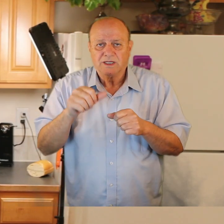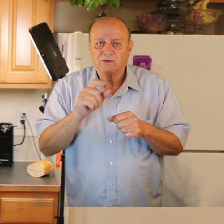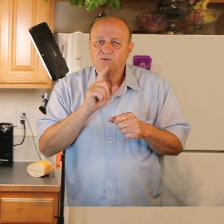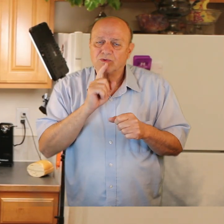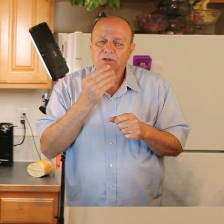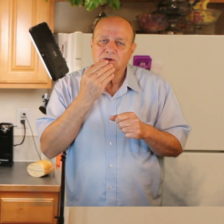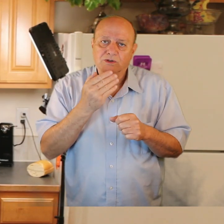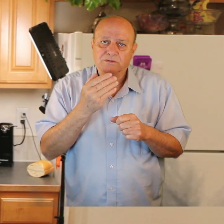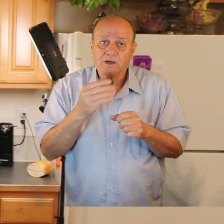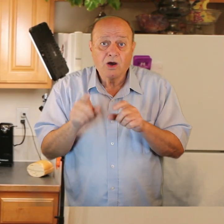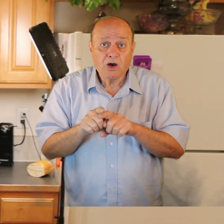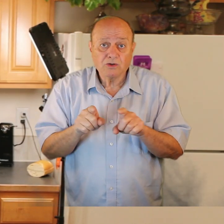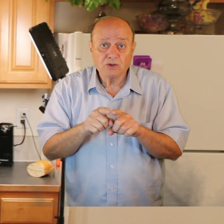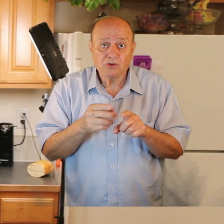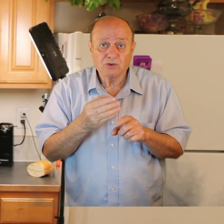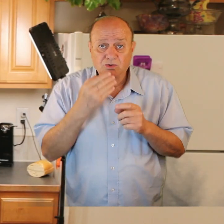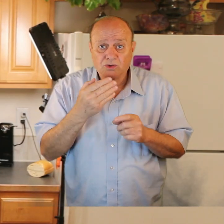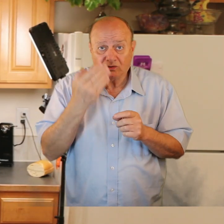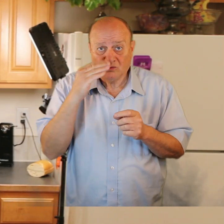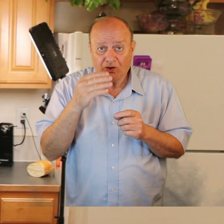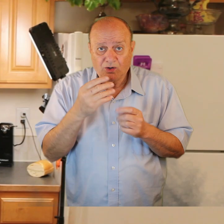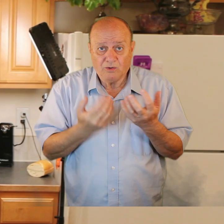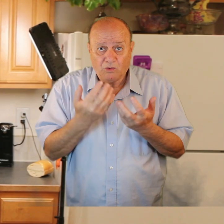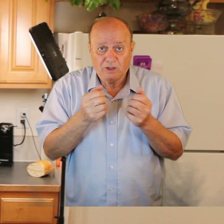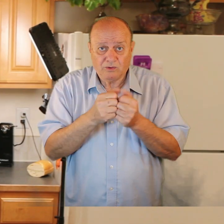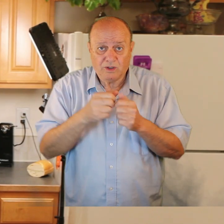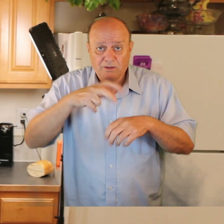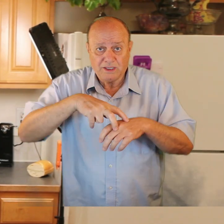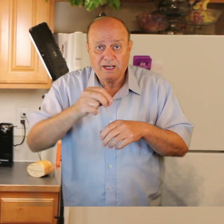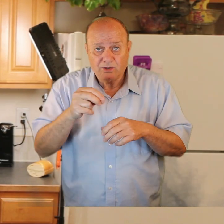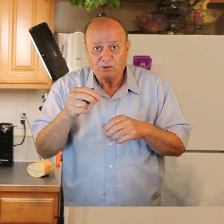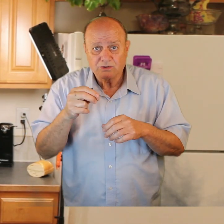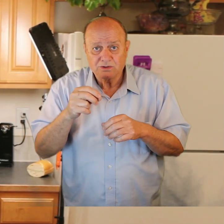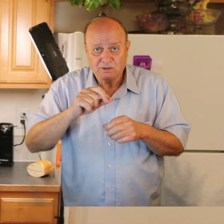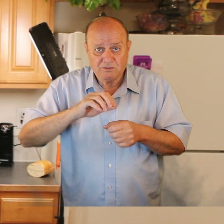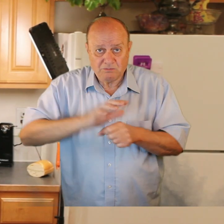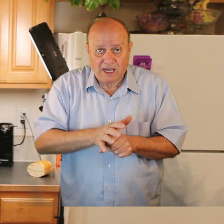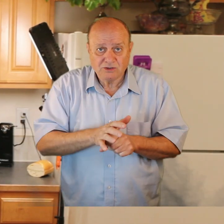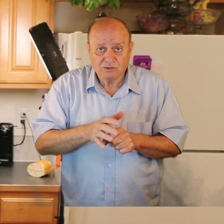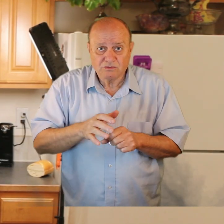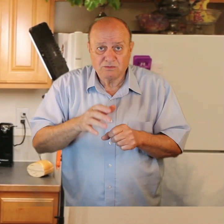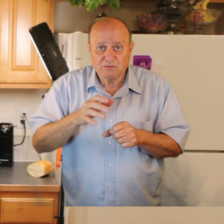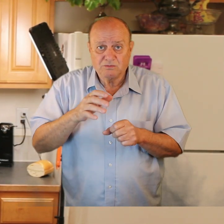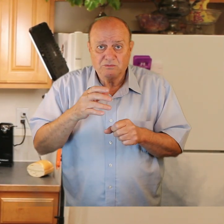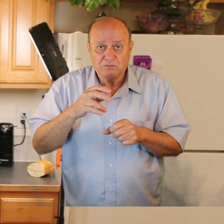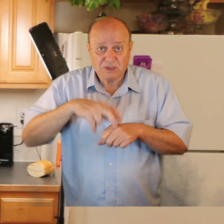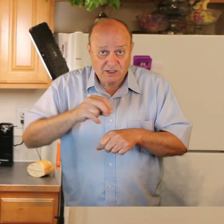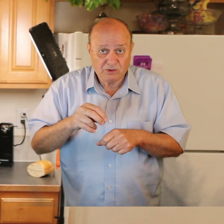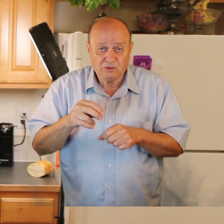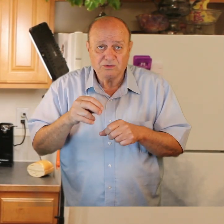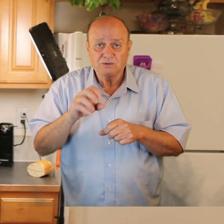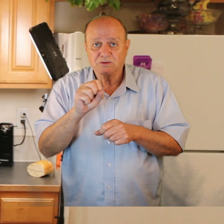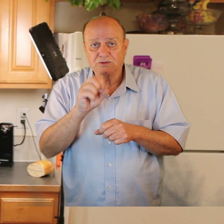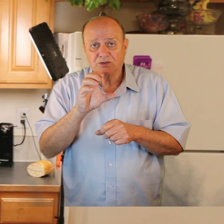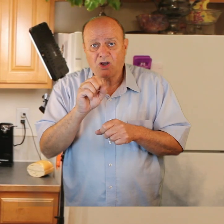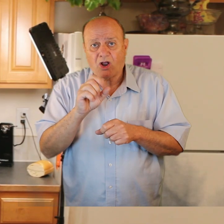also good boiling in potatoes for mashed potatoes, and putting in sauces and things for like scallop potatoes or